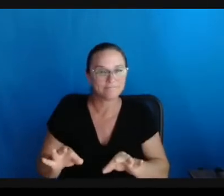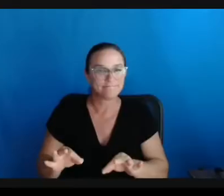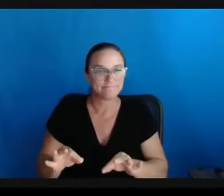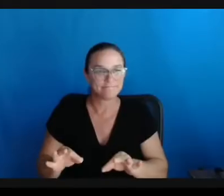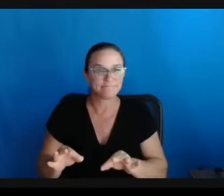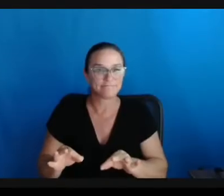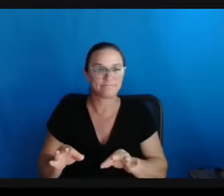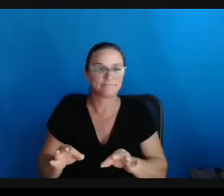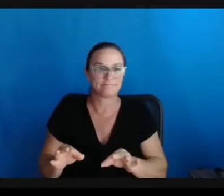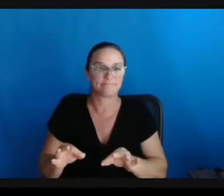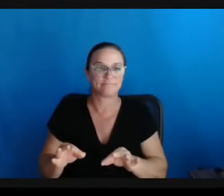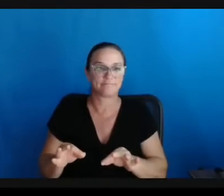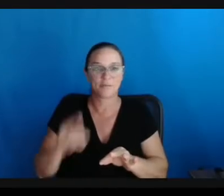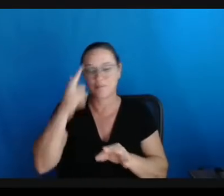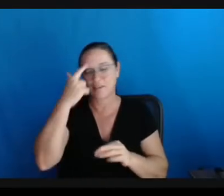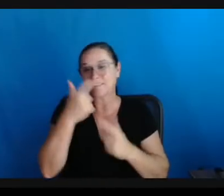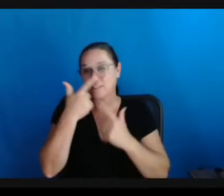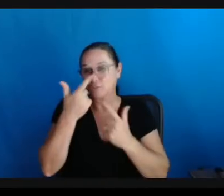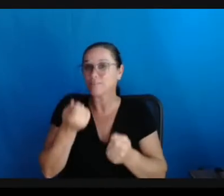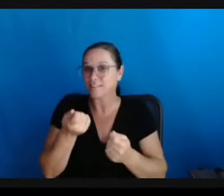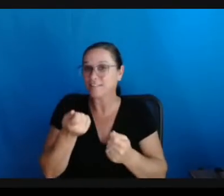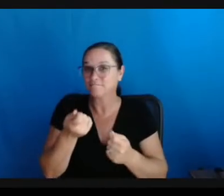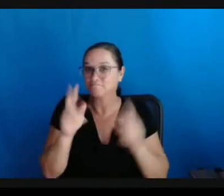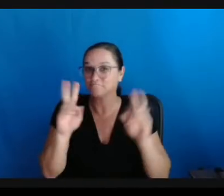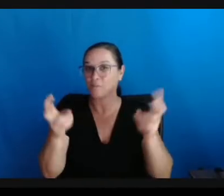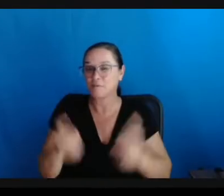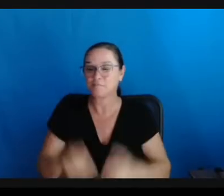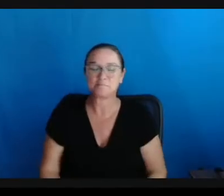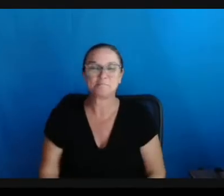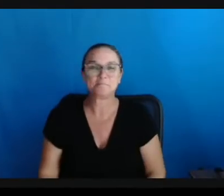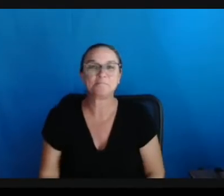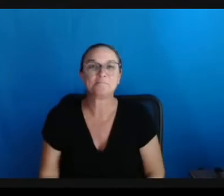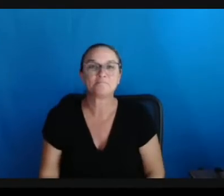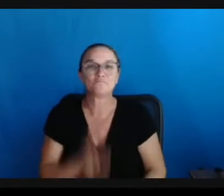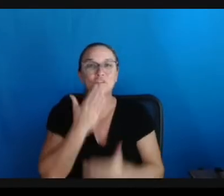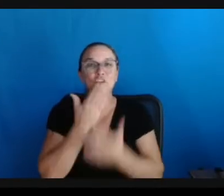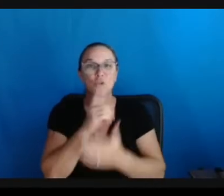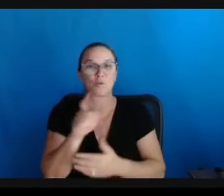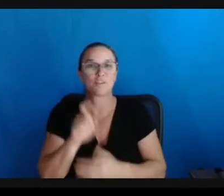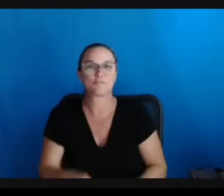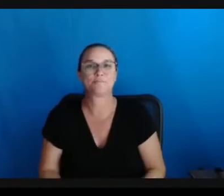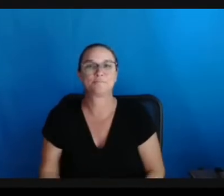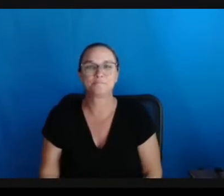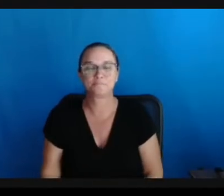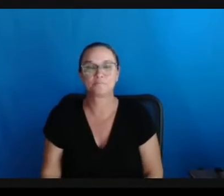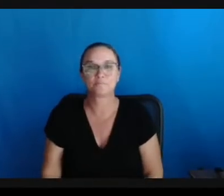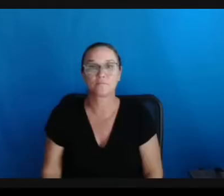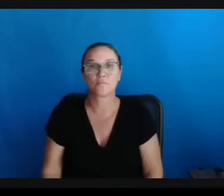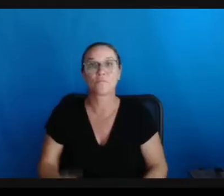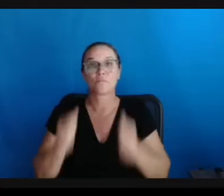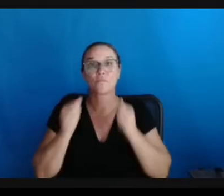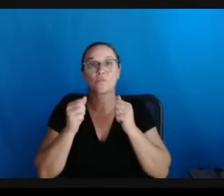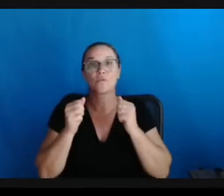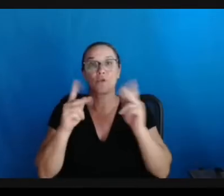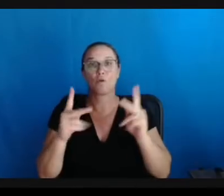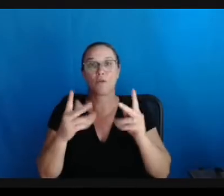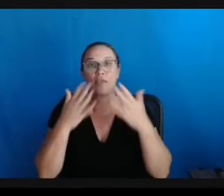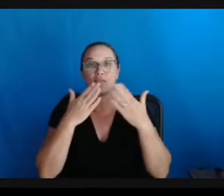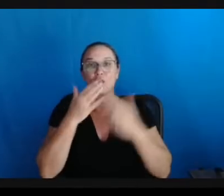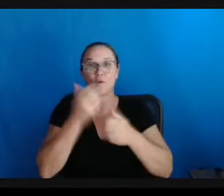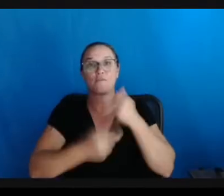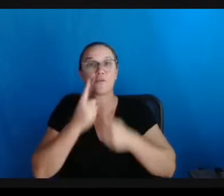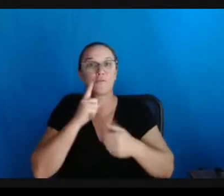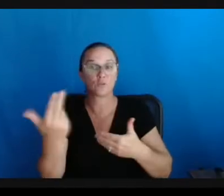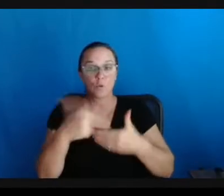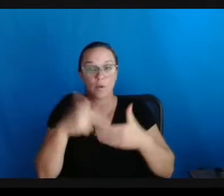really interesting thing there. Good questions. Yeah, right on. All right, everybody. Thank you very much for joining us